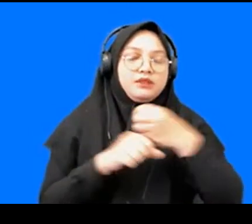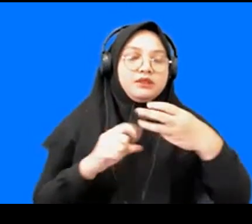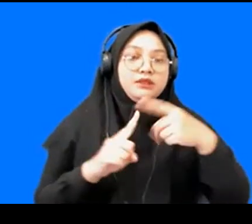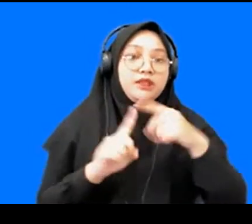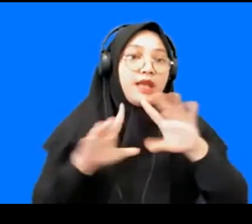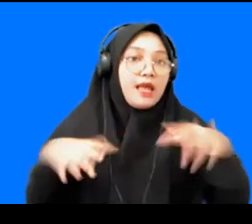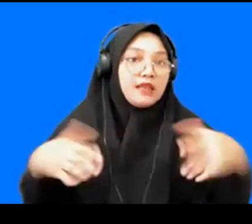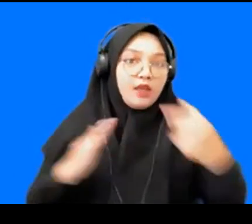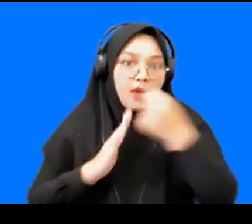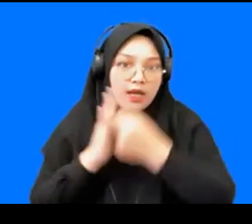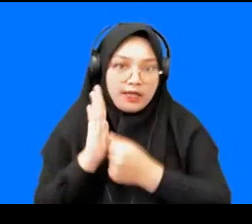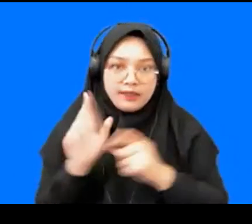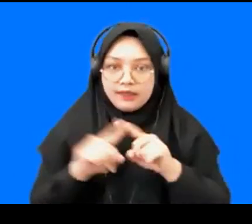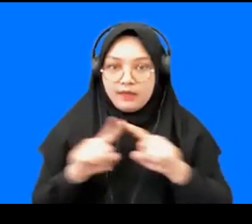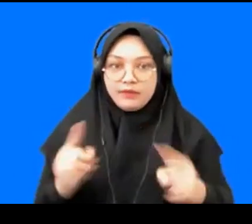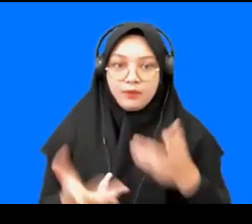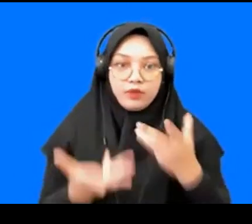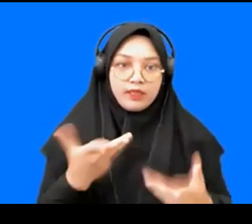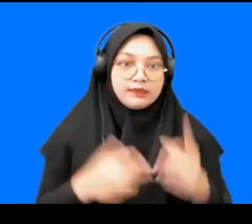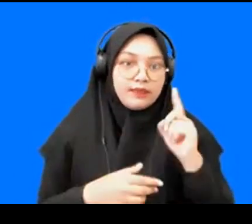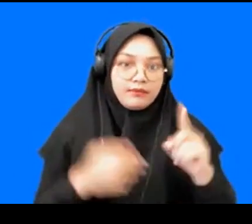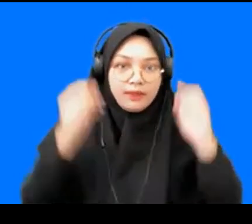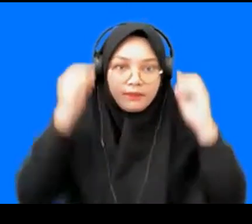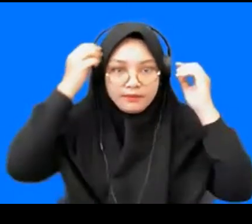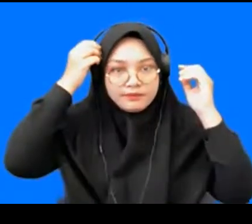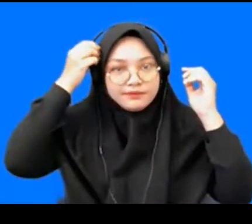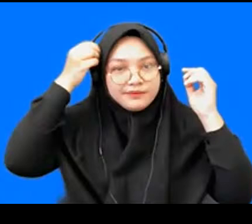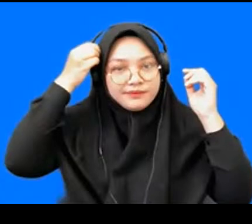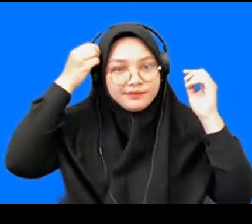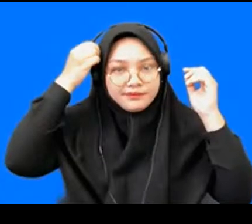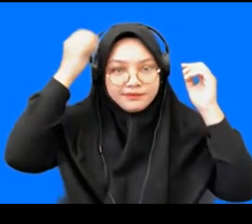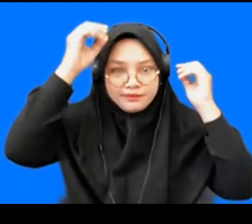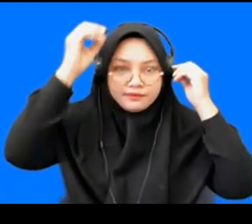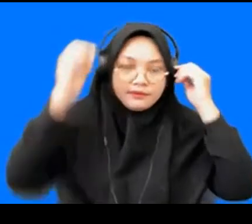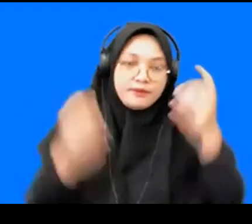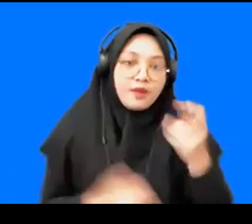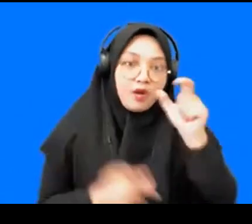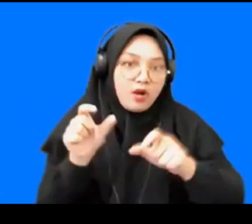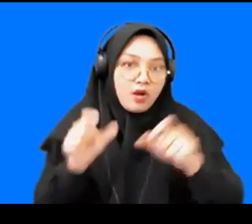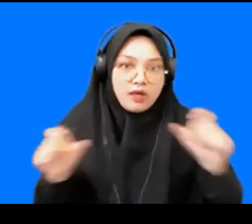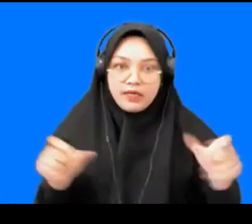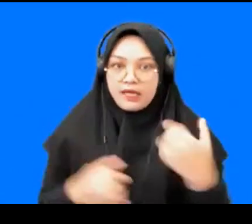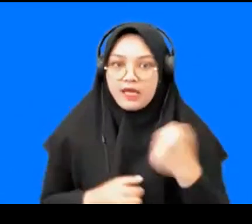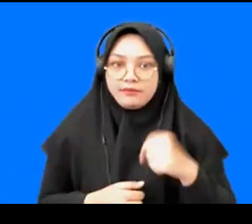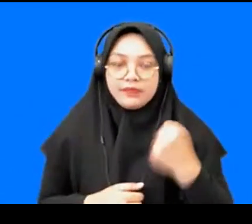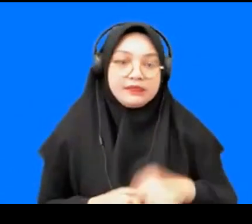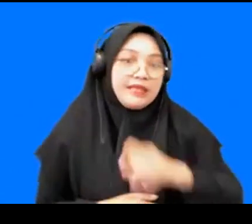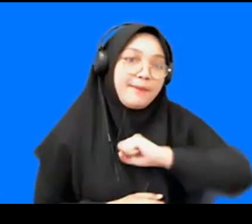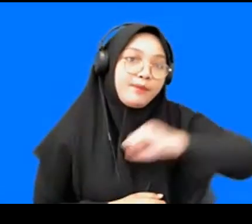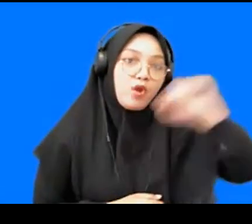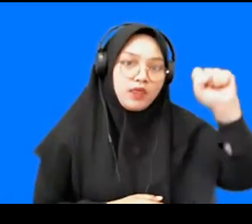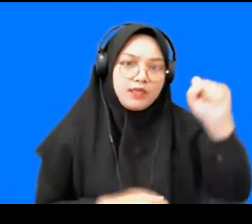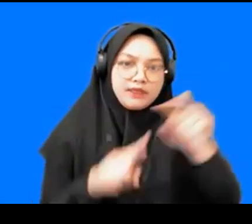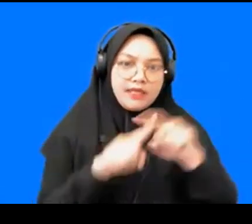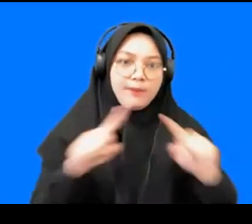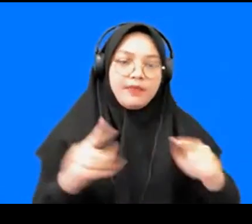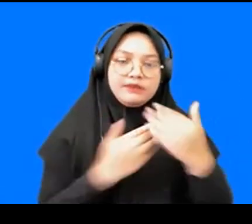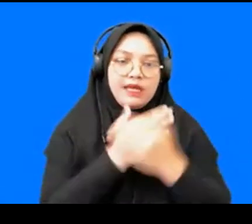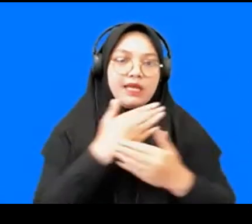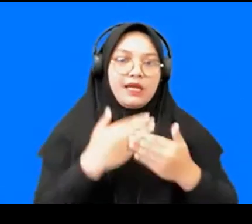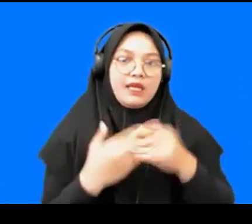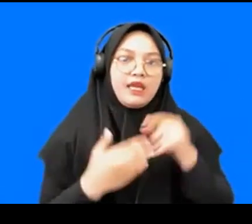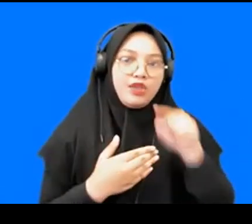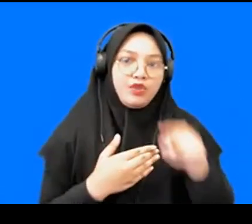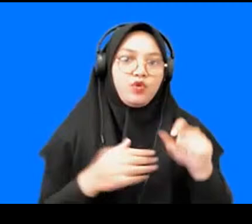know, helpless and cannot protest that much. But unfortunately, that's the case. So you're talking about austerity